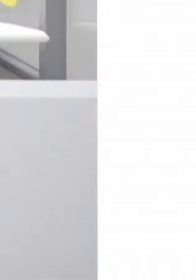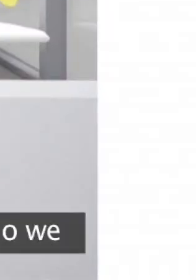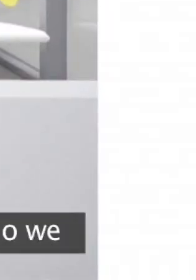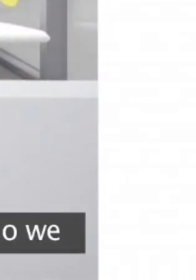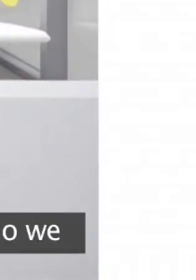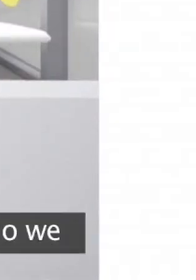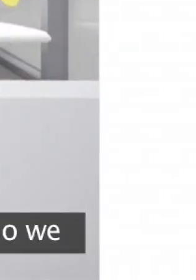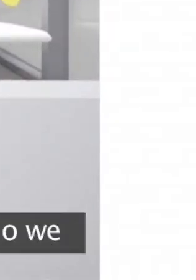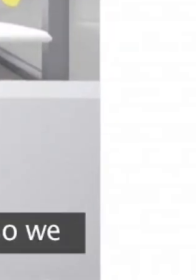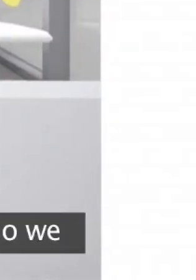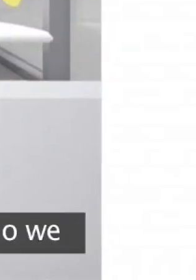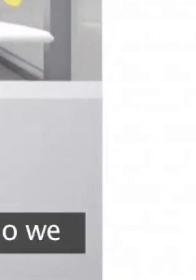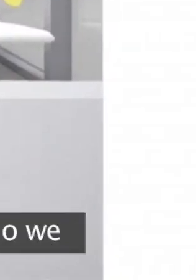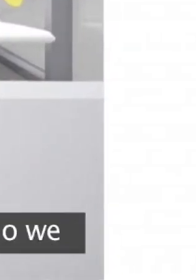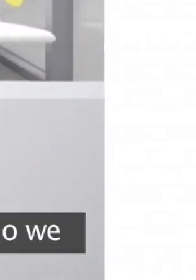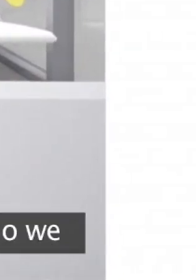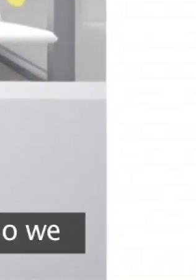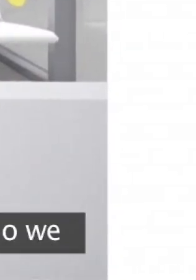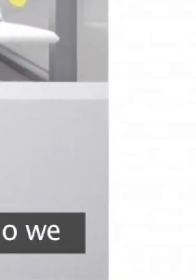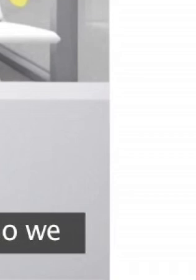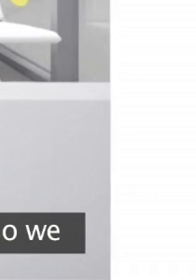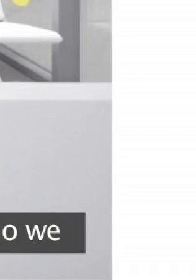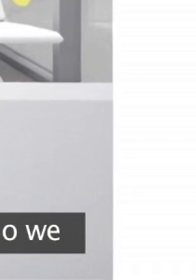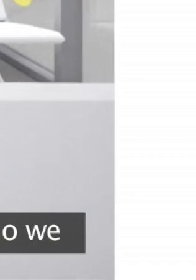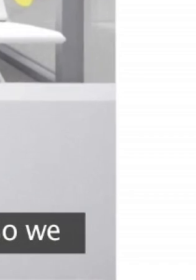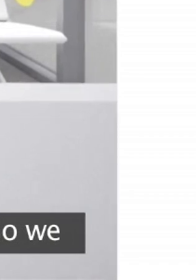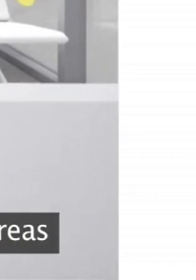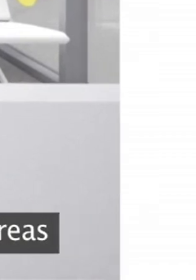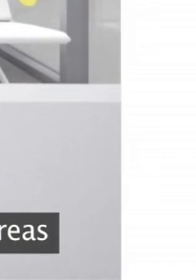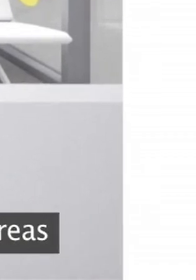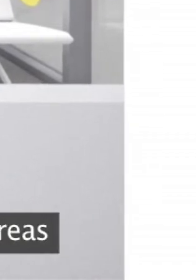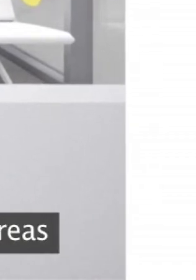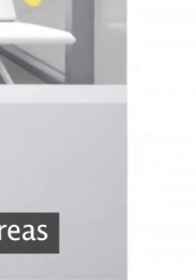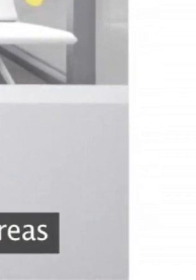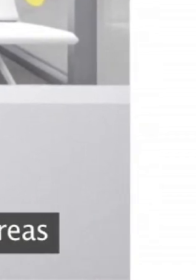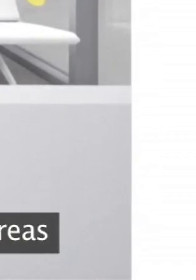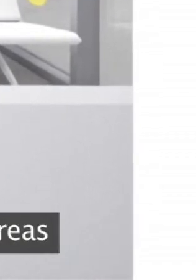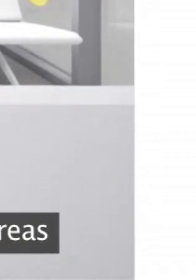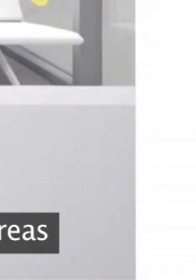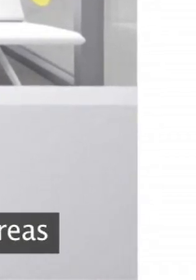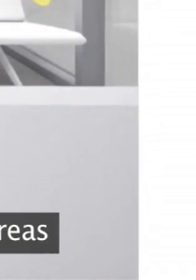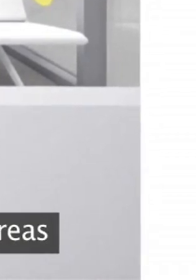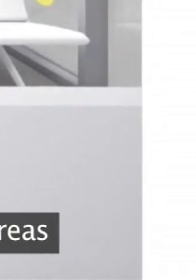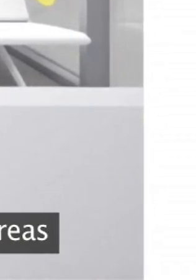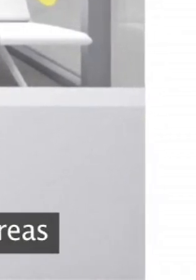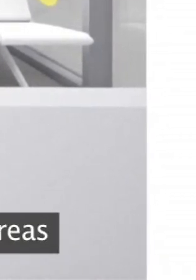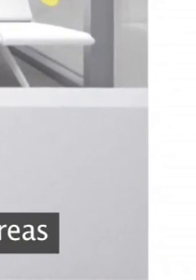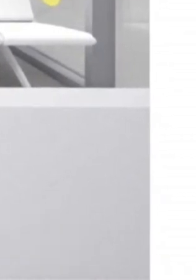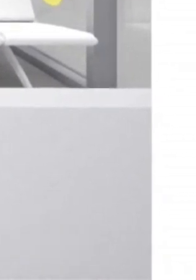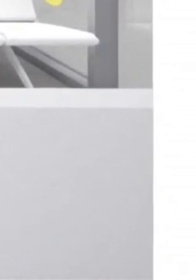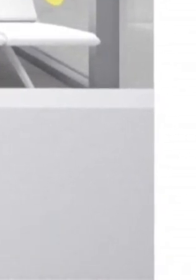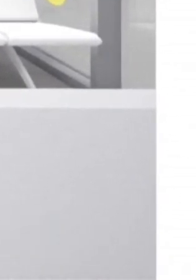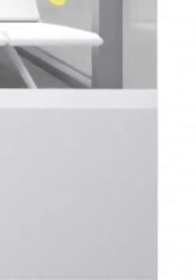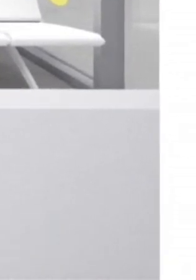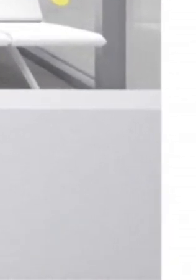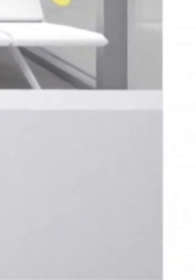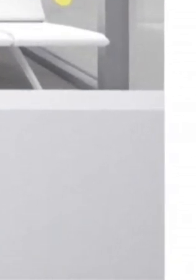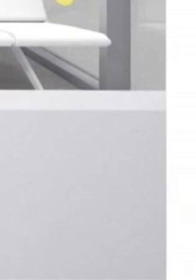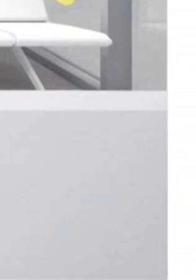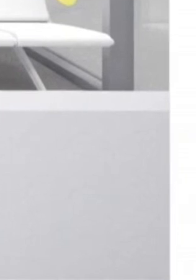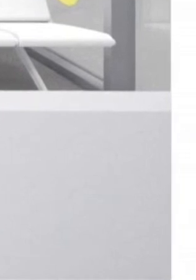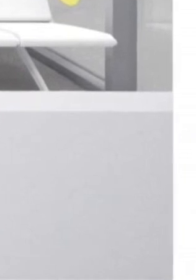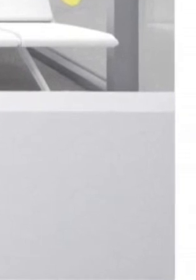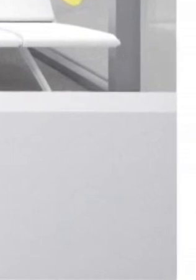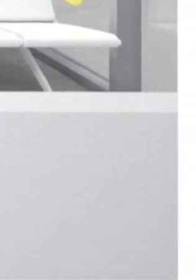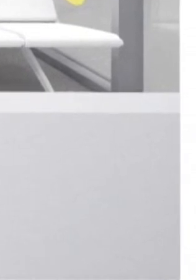area. Reducing anxiety in our younger patients is important to us, so we will create a more relaxing environment away from adult areas that can feel